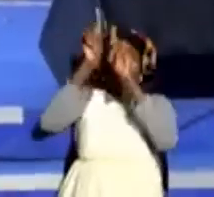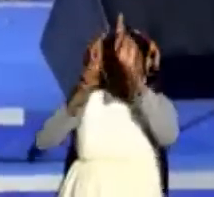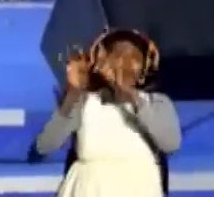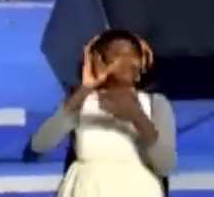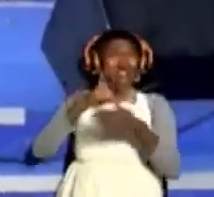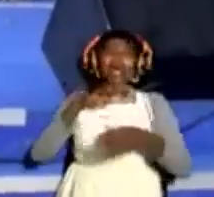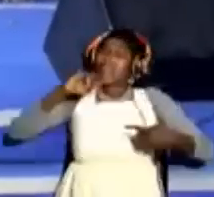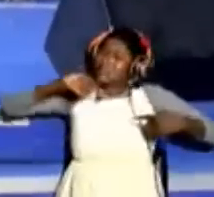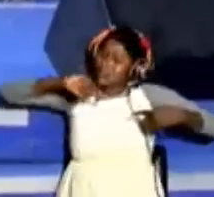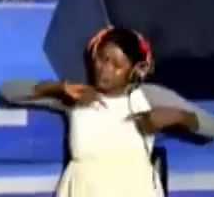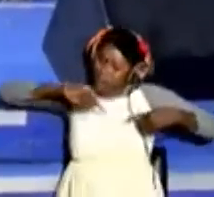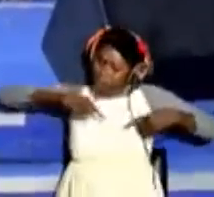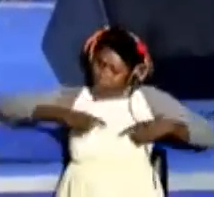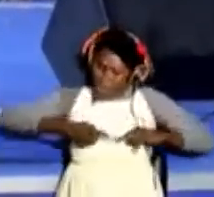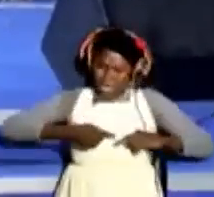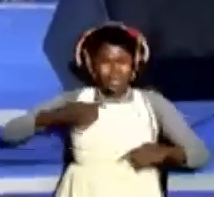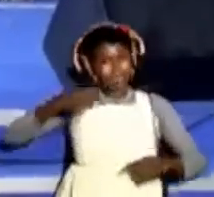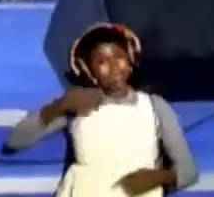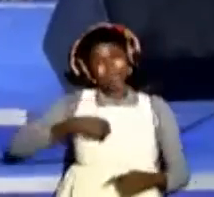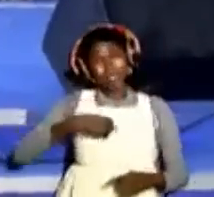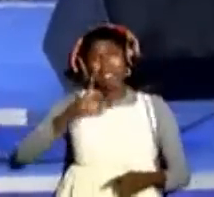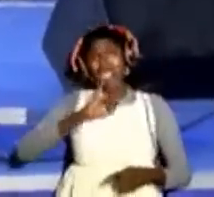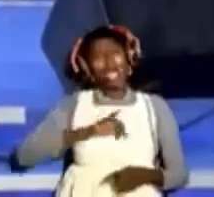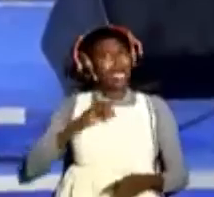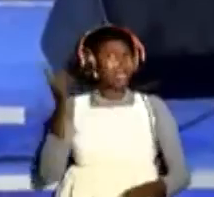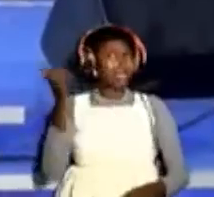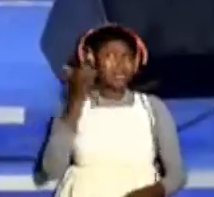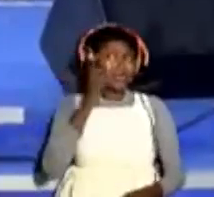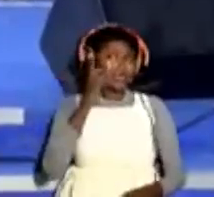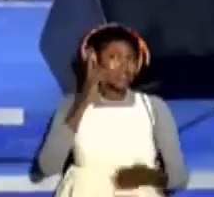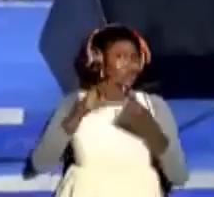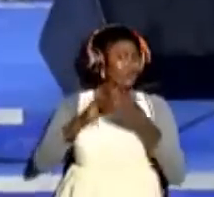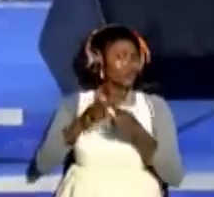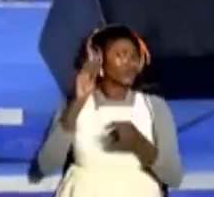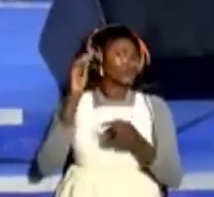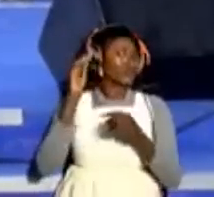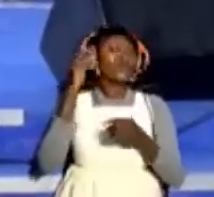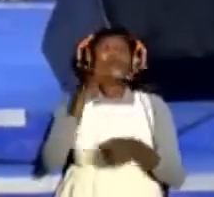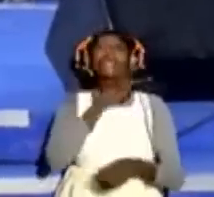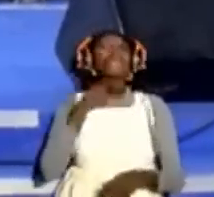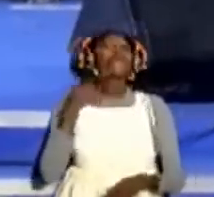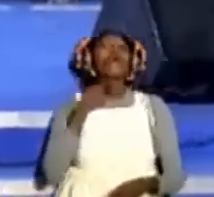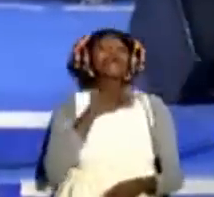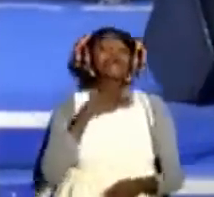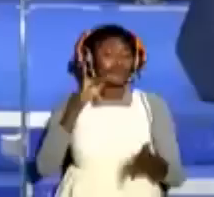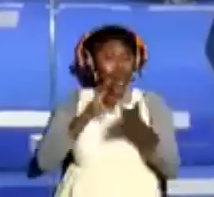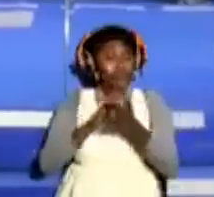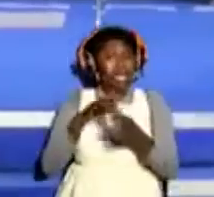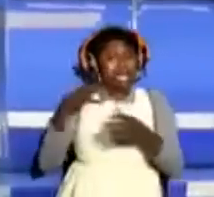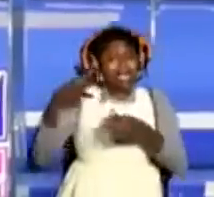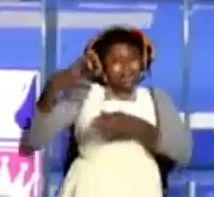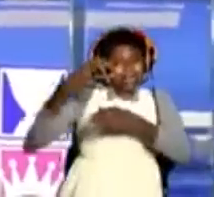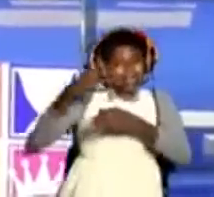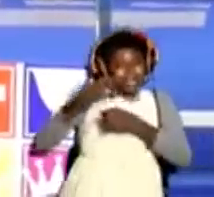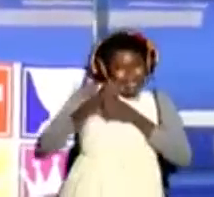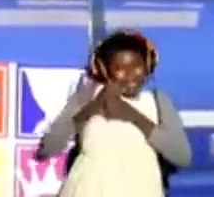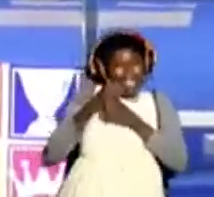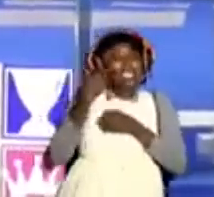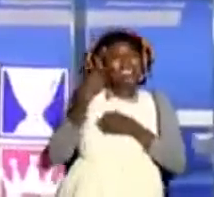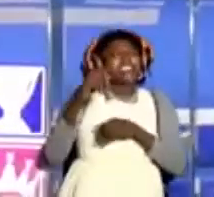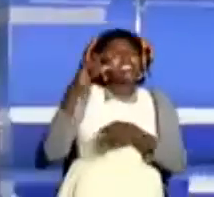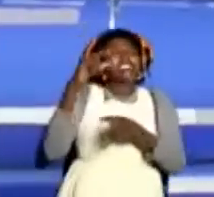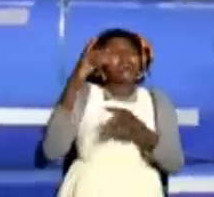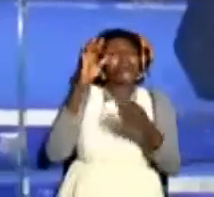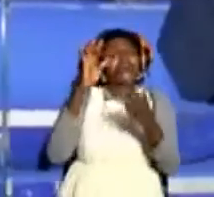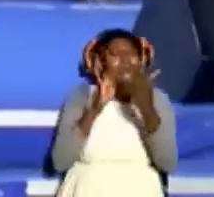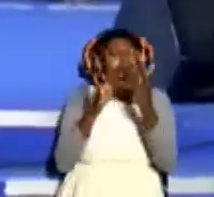me that I listen to preachers who take the word of God, who rest, they rest